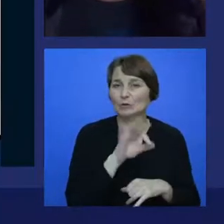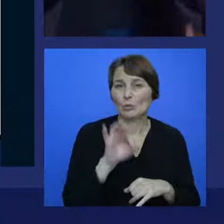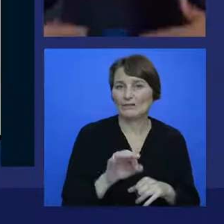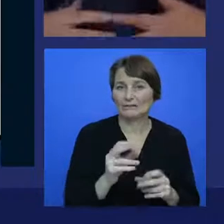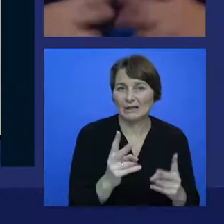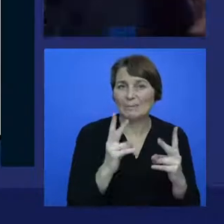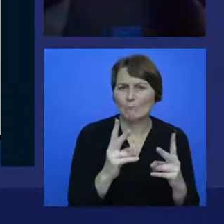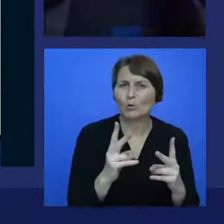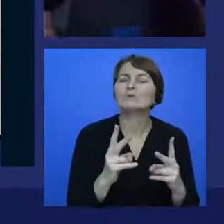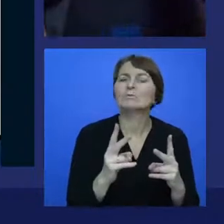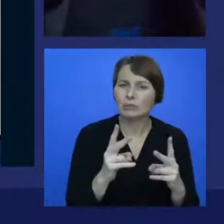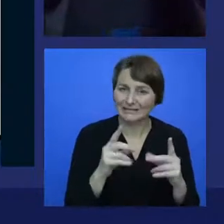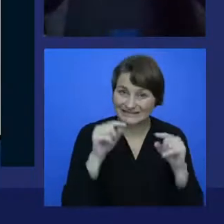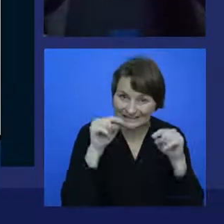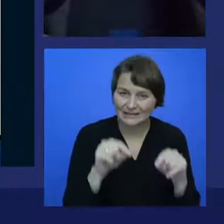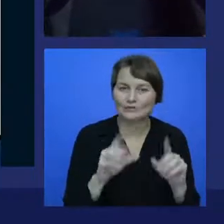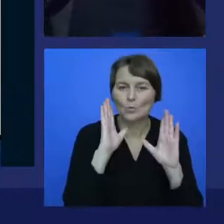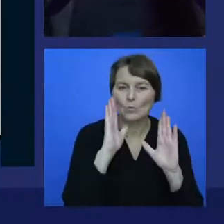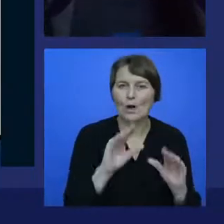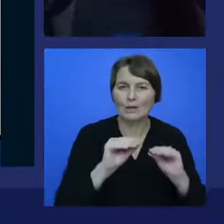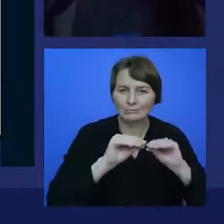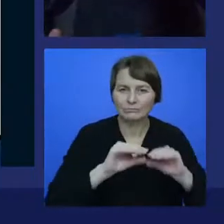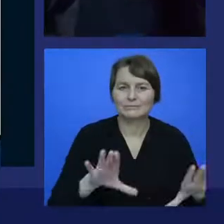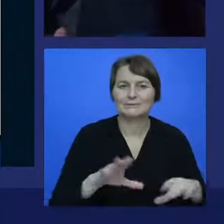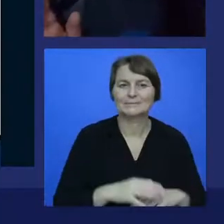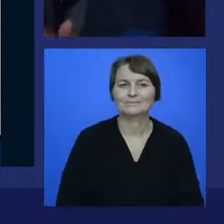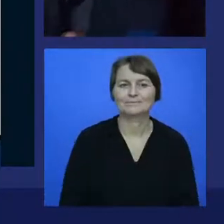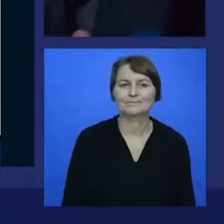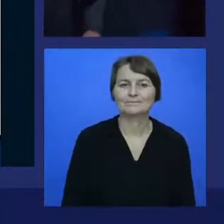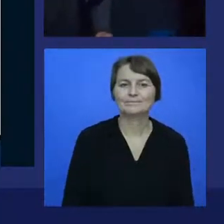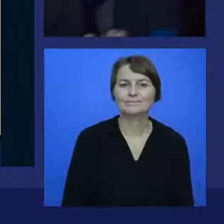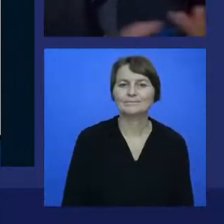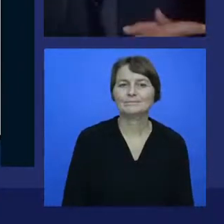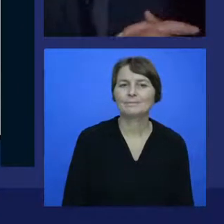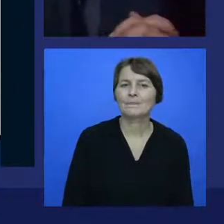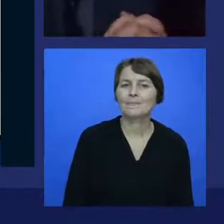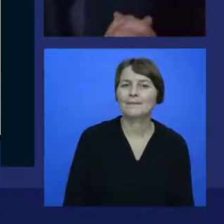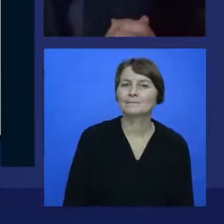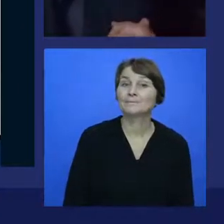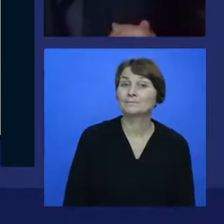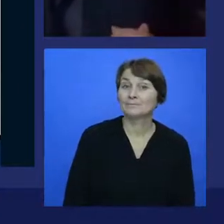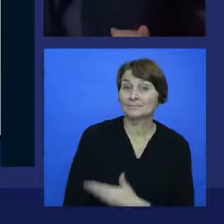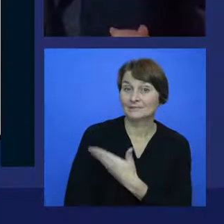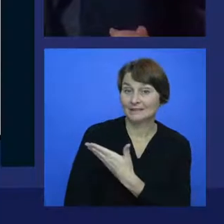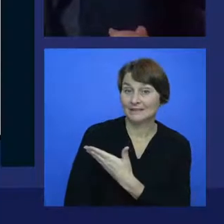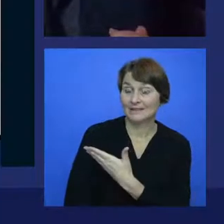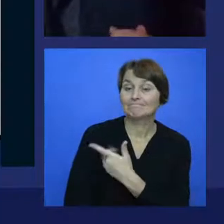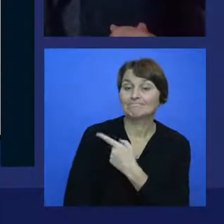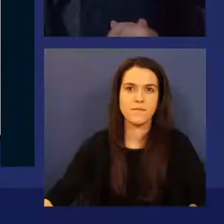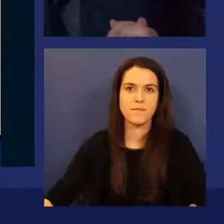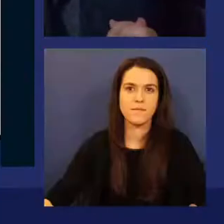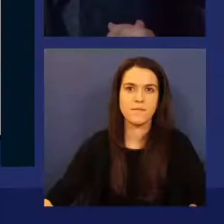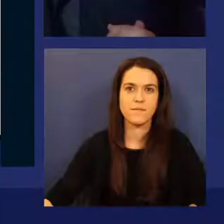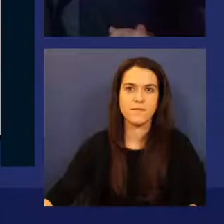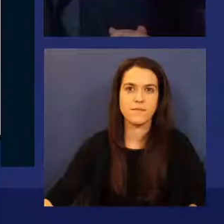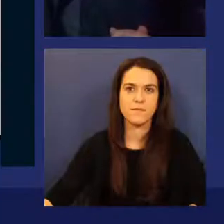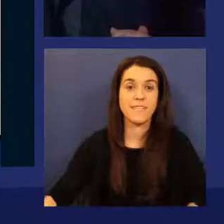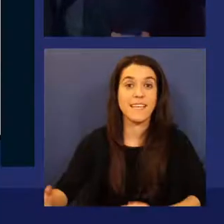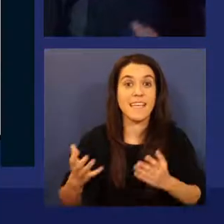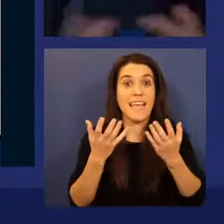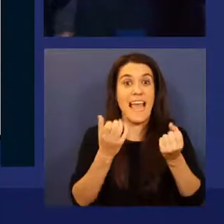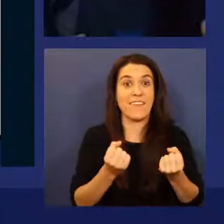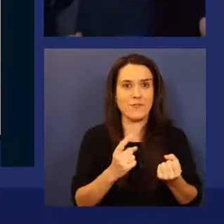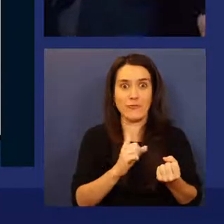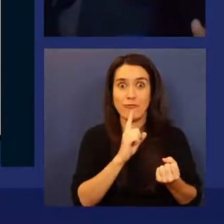mention to you, there's this really great tutorial I encourage you all to go and take a look at. It's called, I think it's like